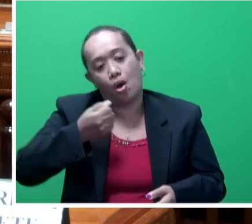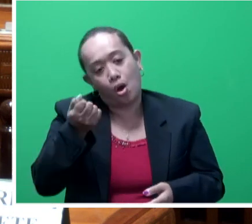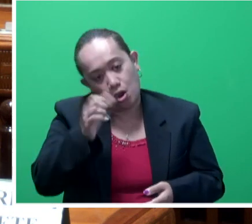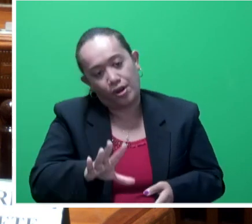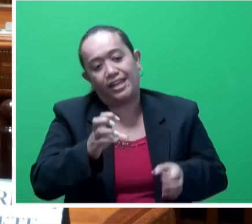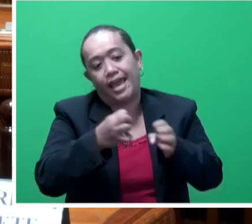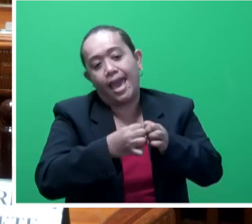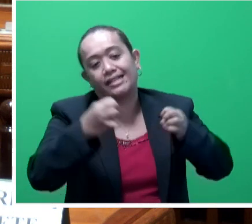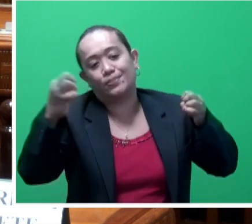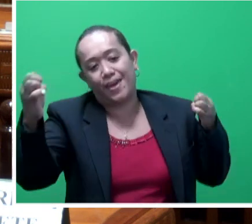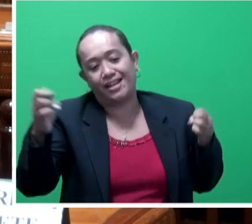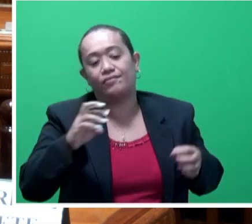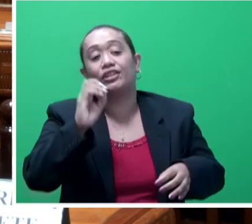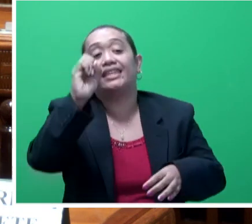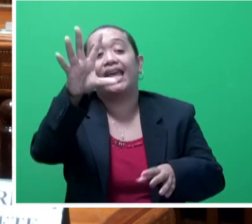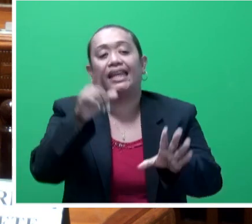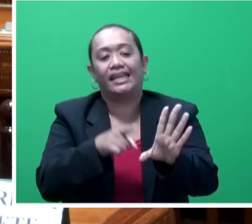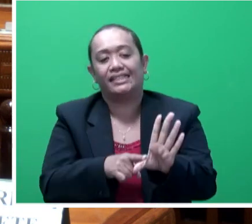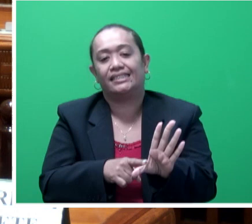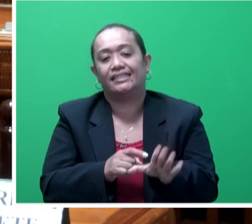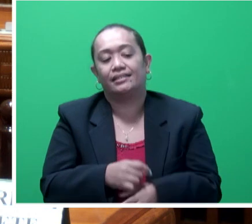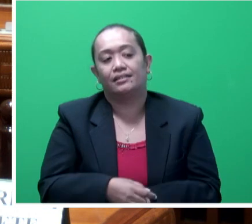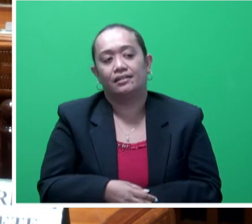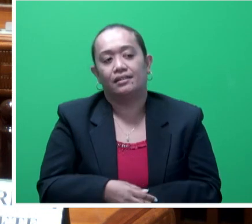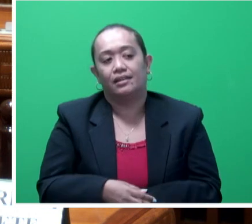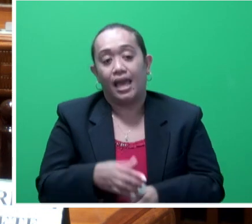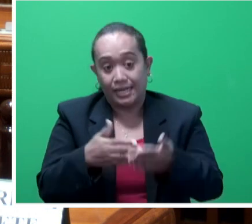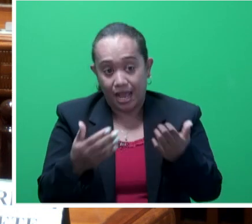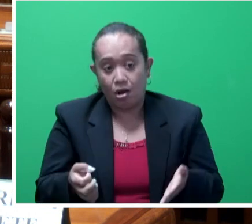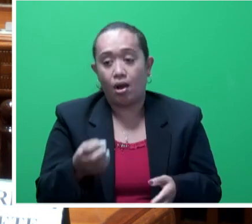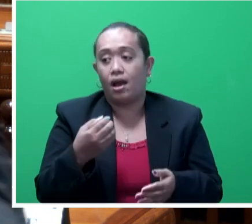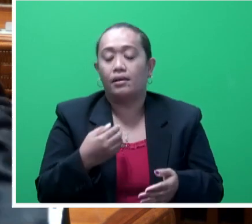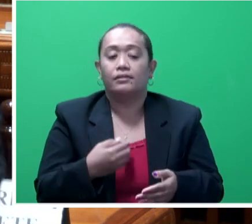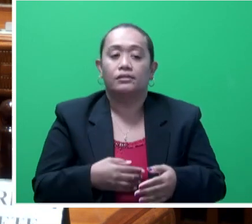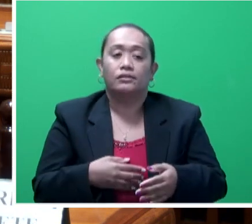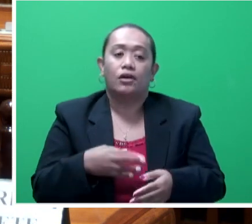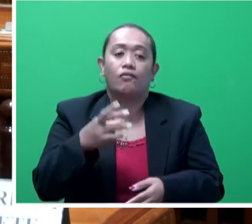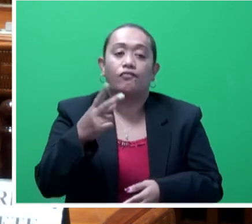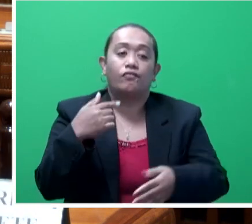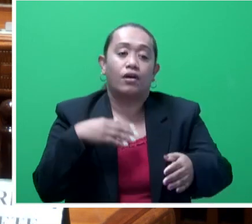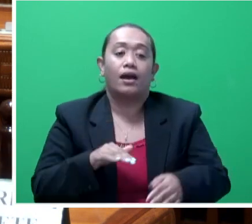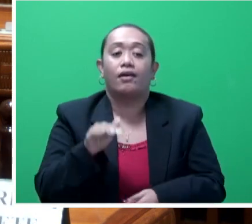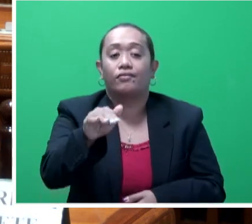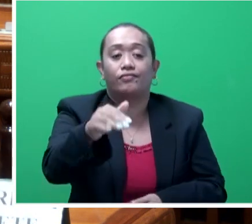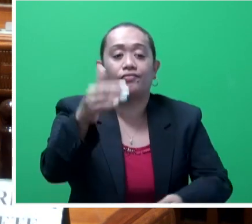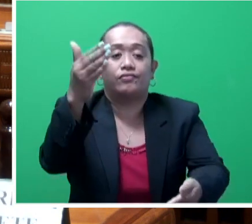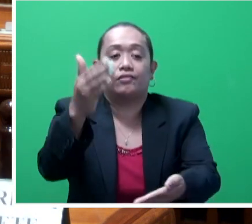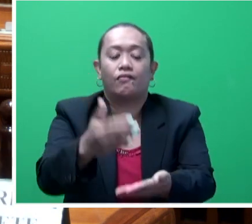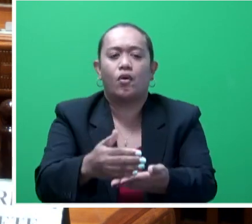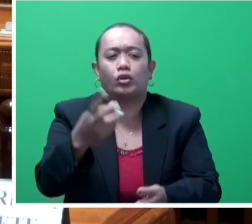a further period of 10 years to 2030, Mr. Speaker, sir. Awareness and community